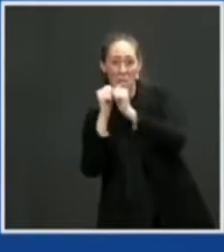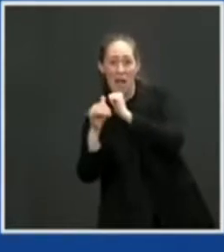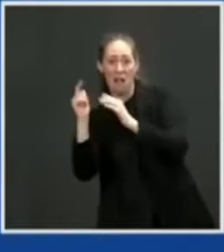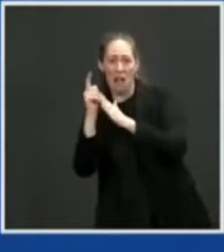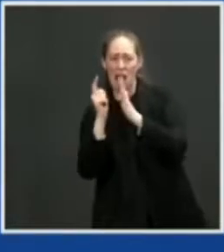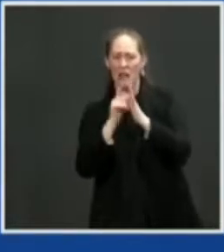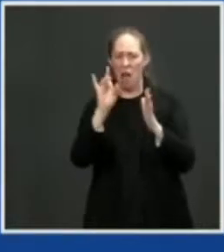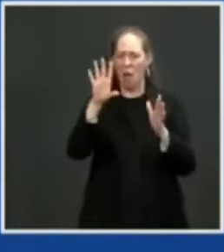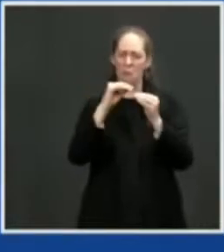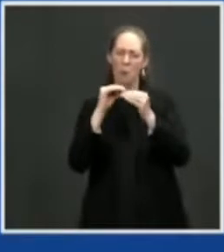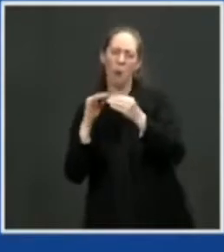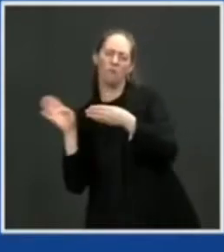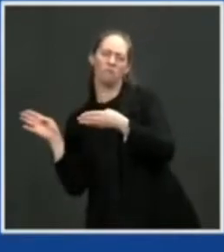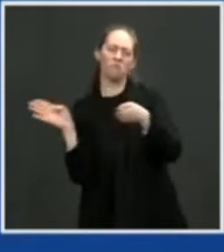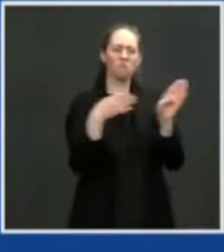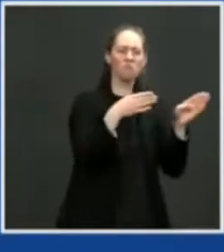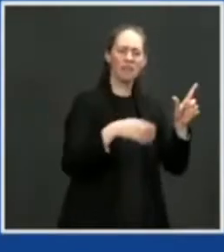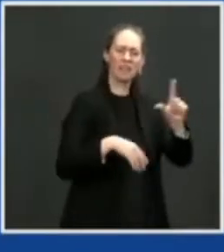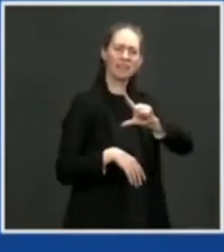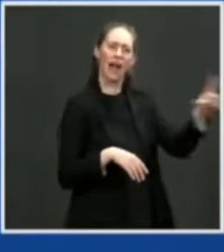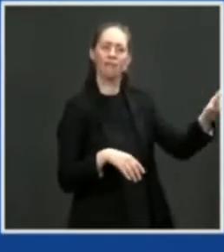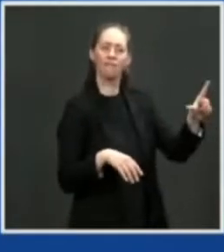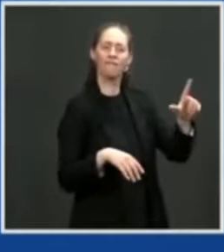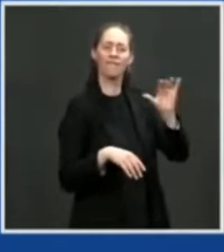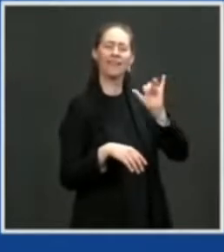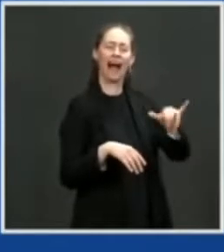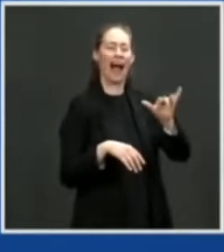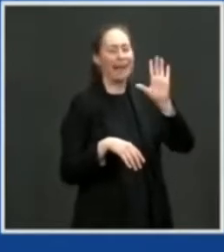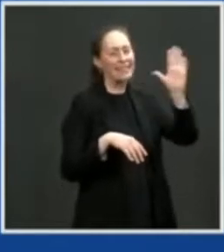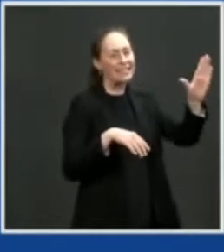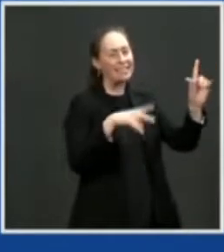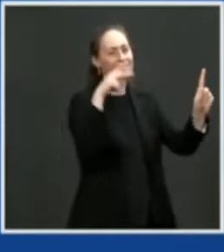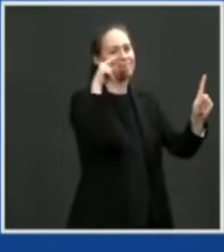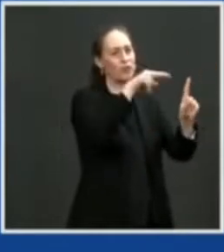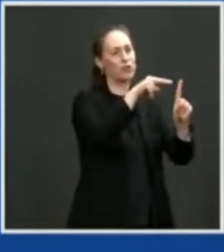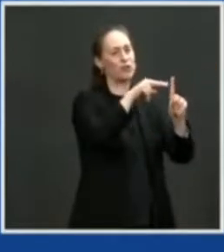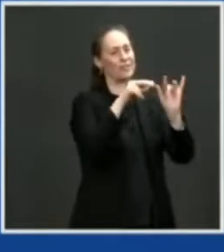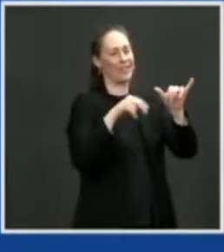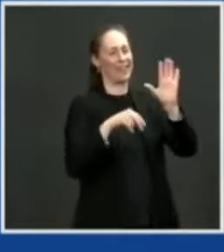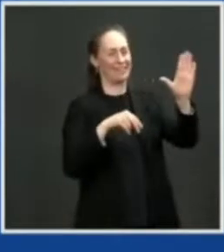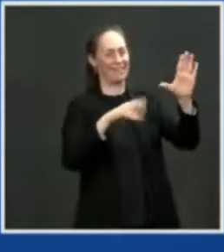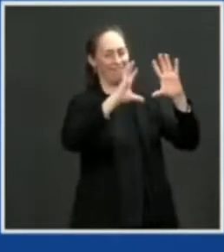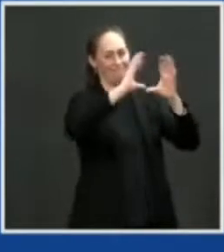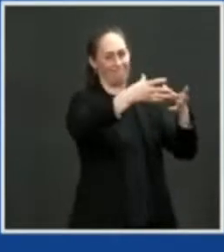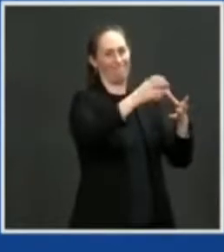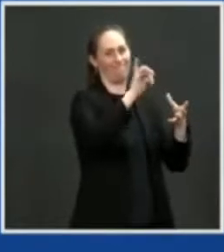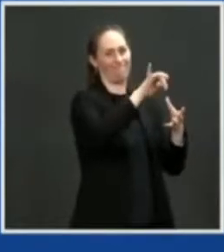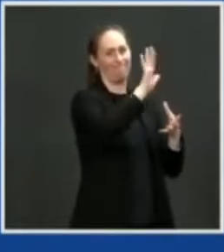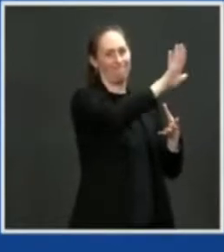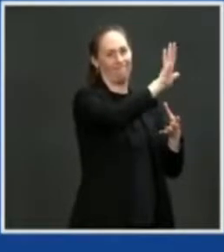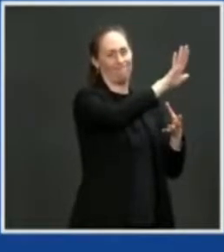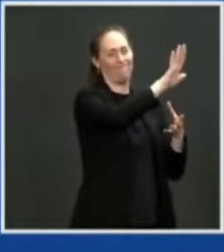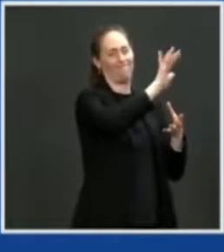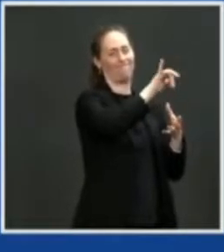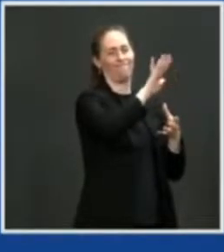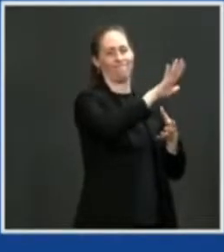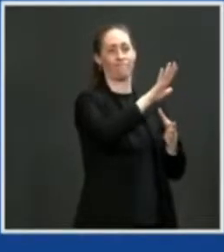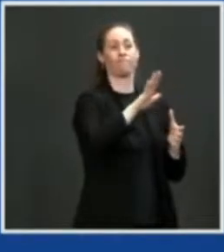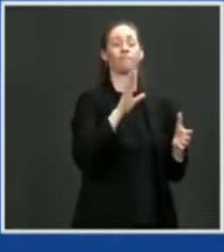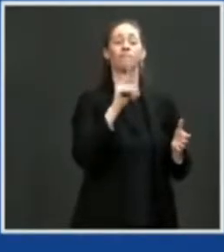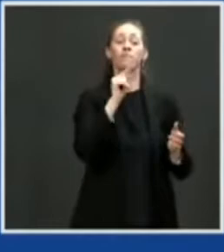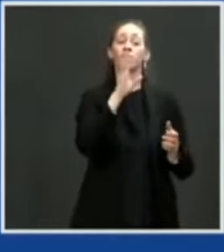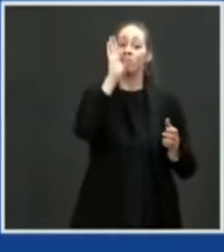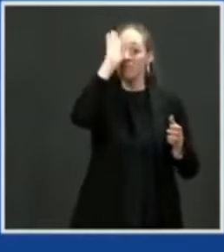for this party. Over 50% of them must be over that edge as well, because they support what I did.